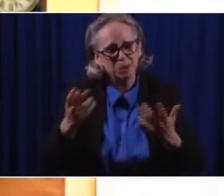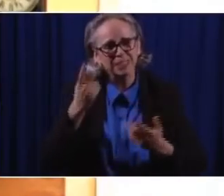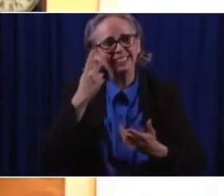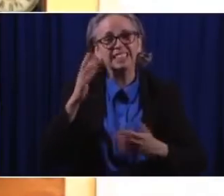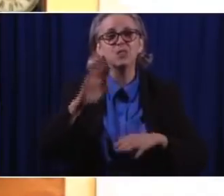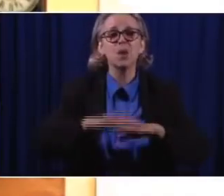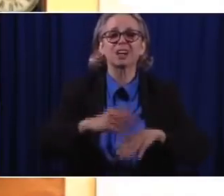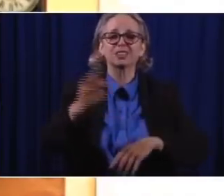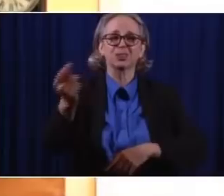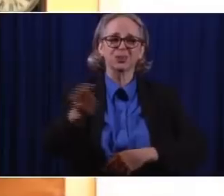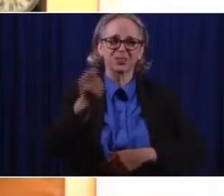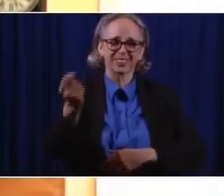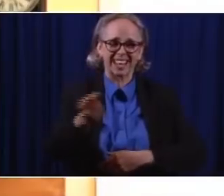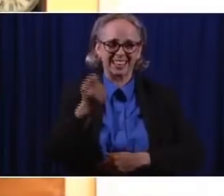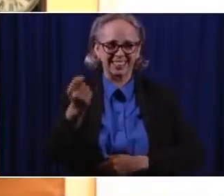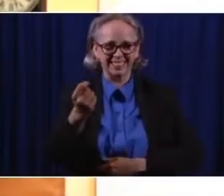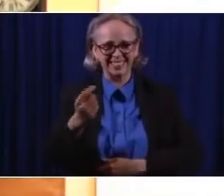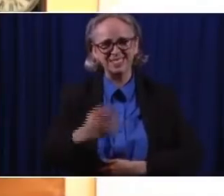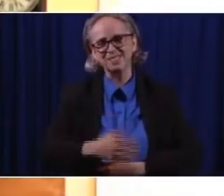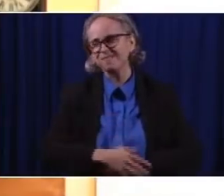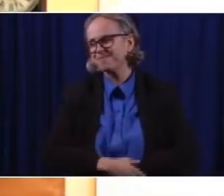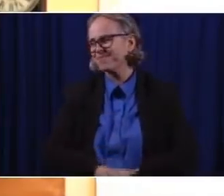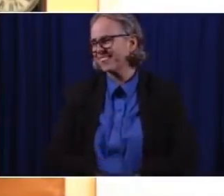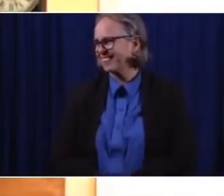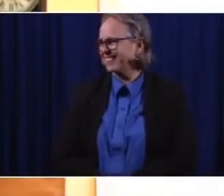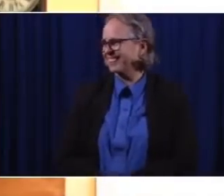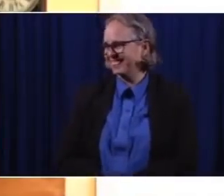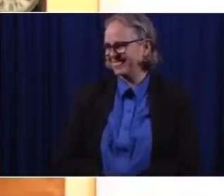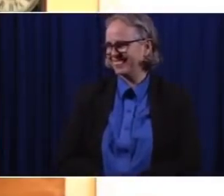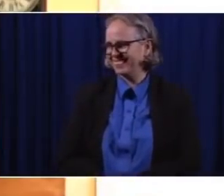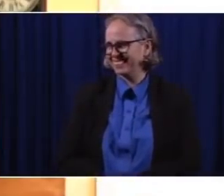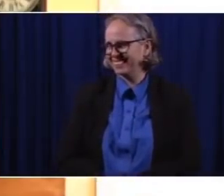Tuesday. Have a good day, everybody.